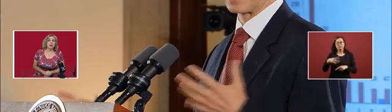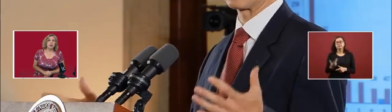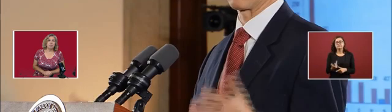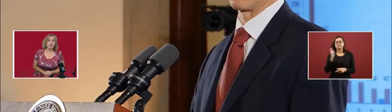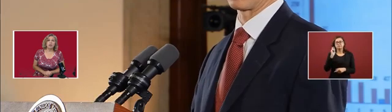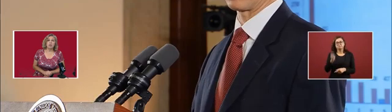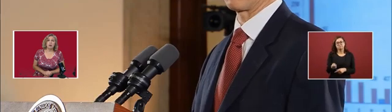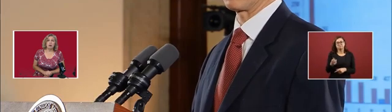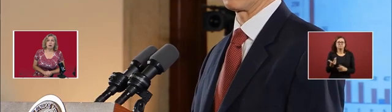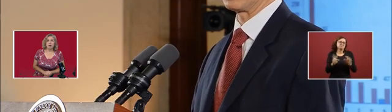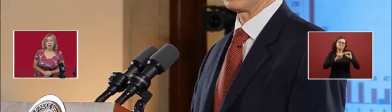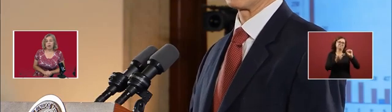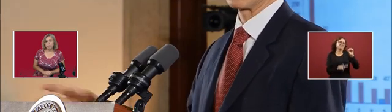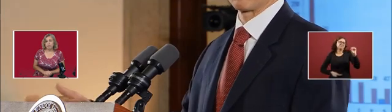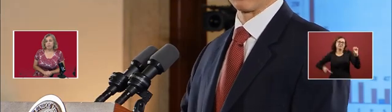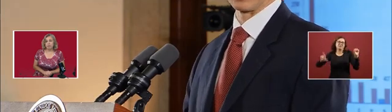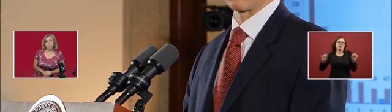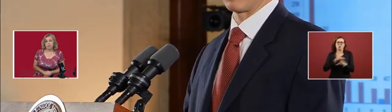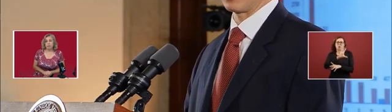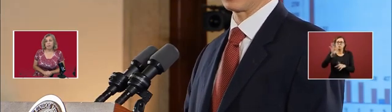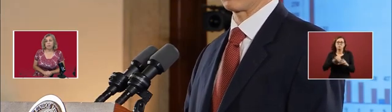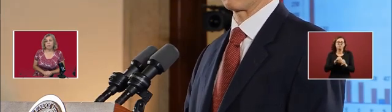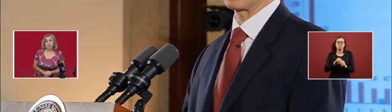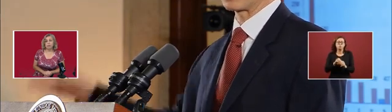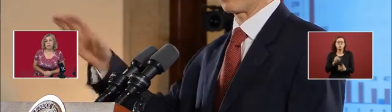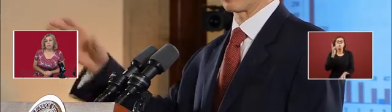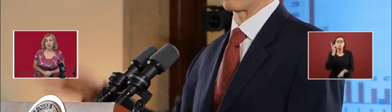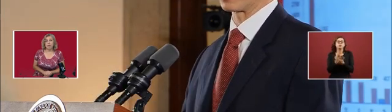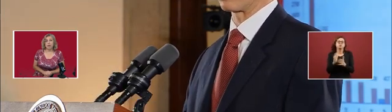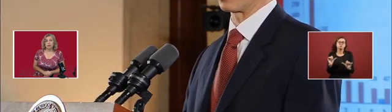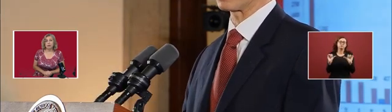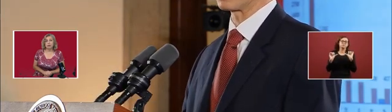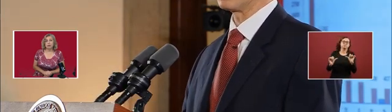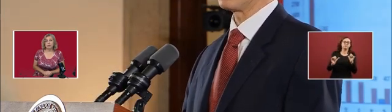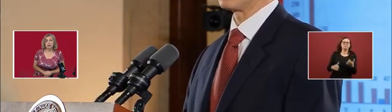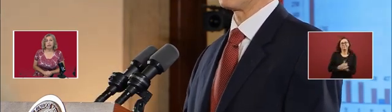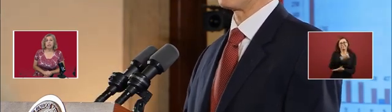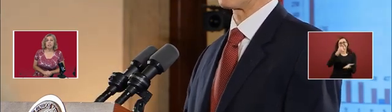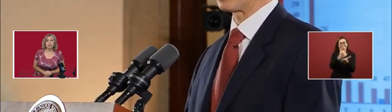that the mosquito is within the whole republic.